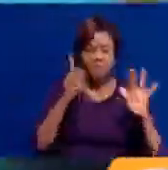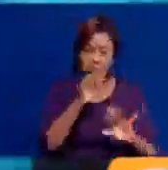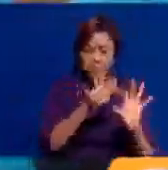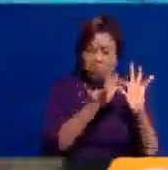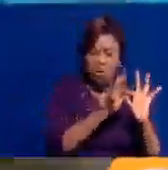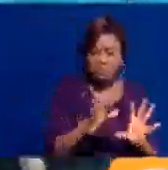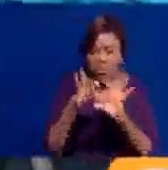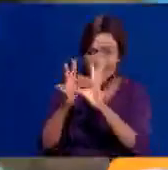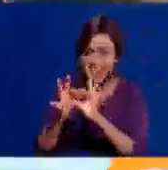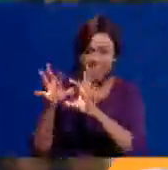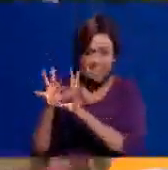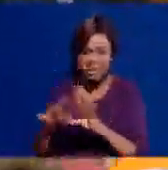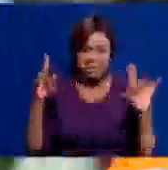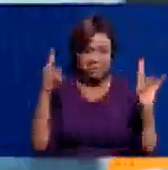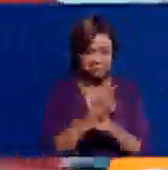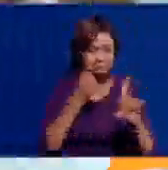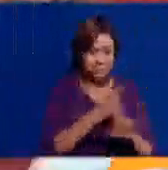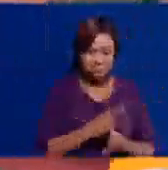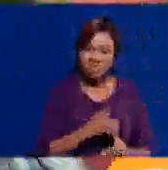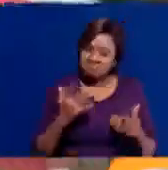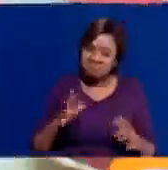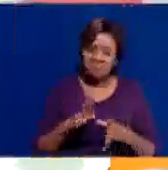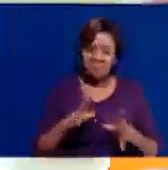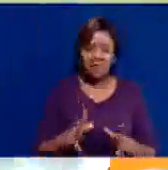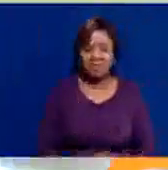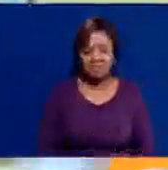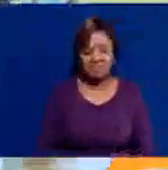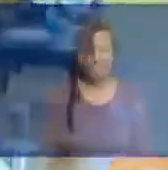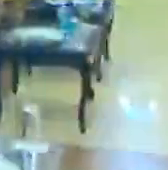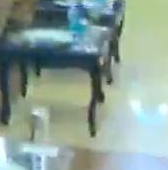and live in harmony. Ayub Abdikadir, Citizen TV, Nairobi.